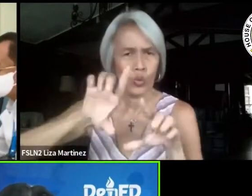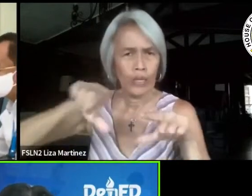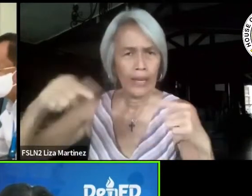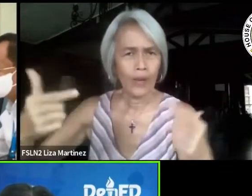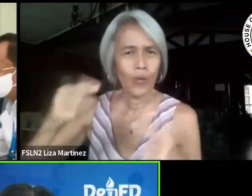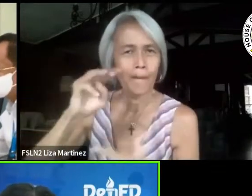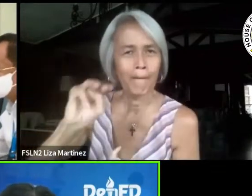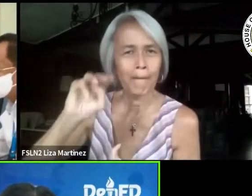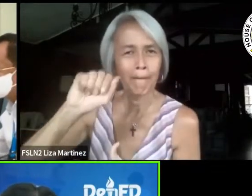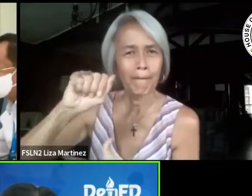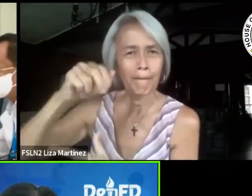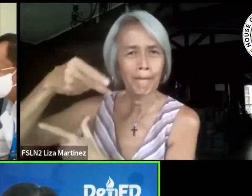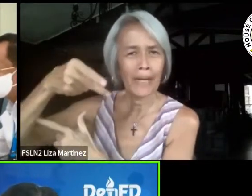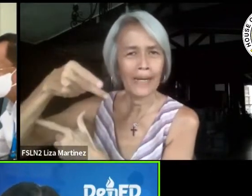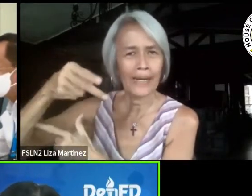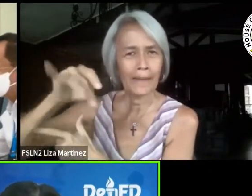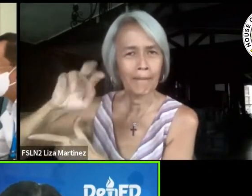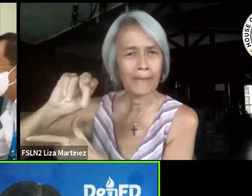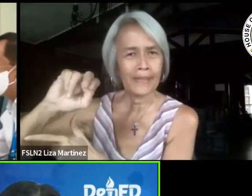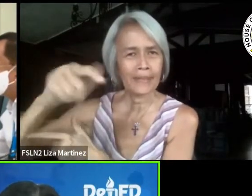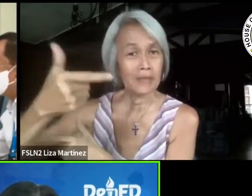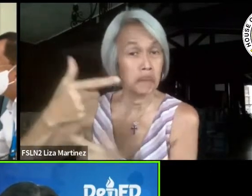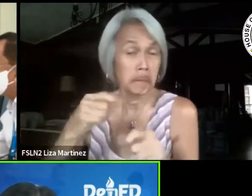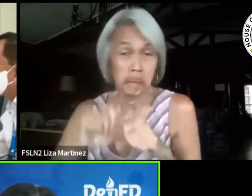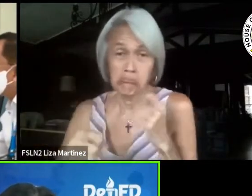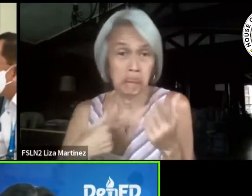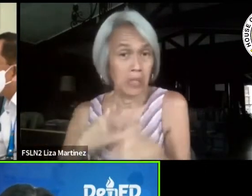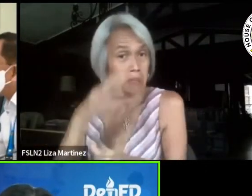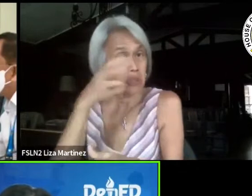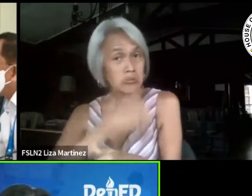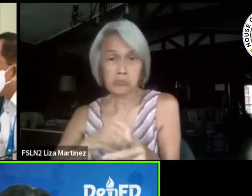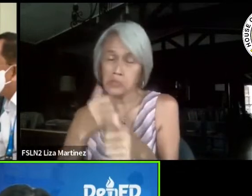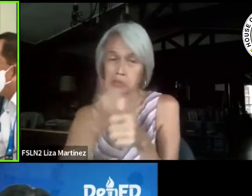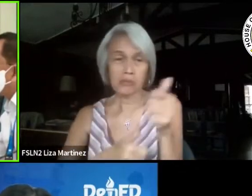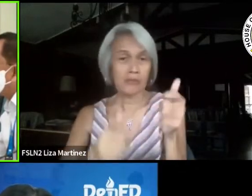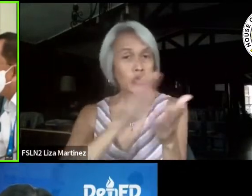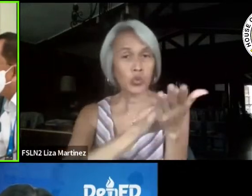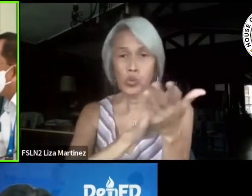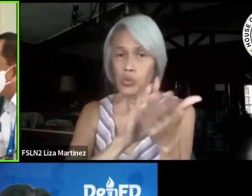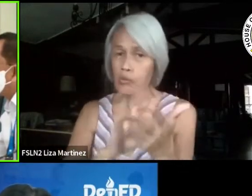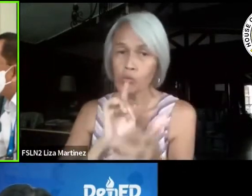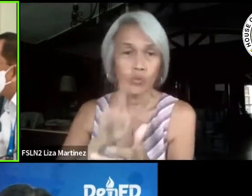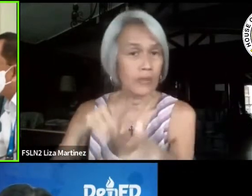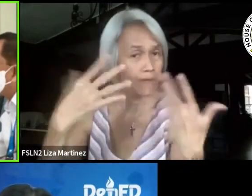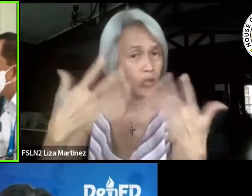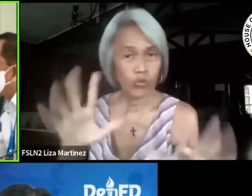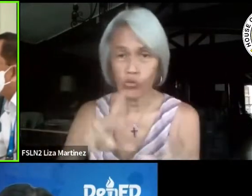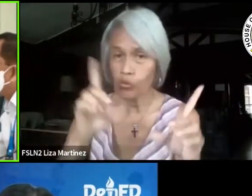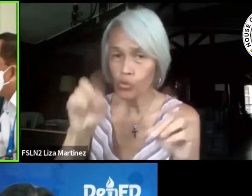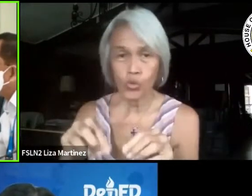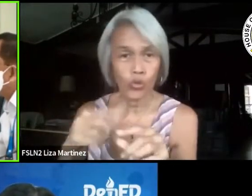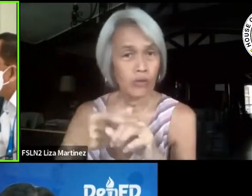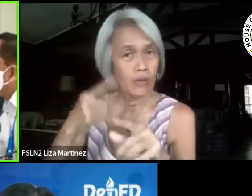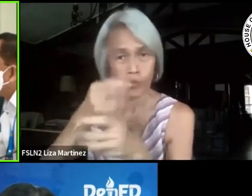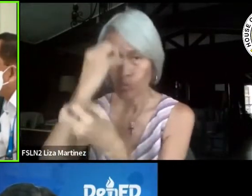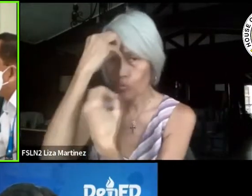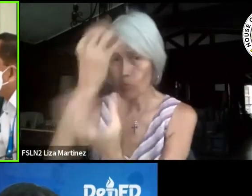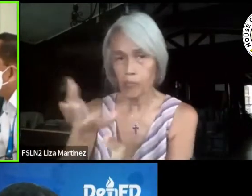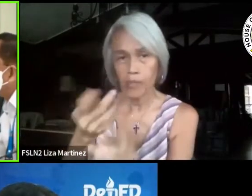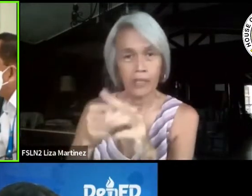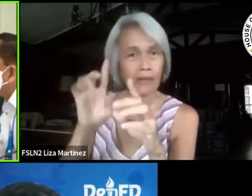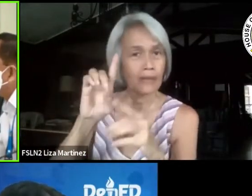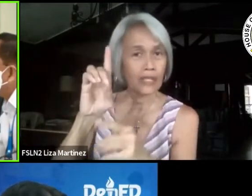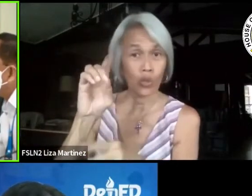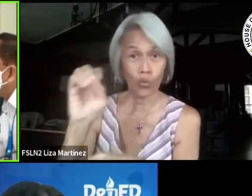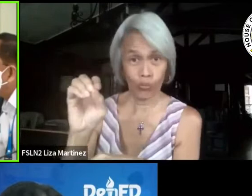schools had undertaken language mapping, Mr. Chair. Ma'am Torio, no? Ang naririnig ko kanina, again,